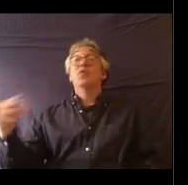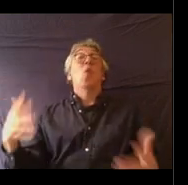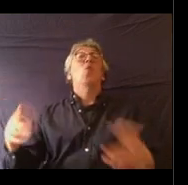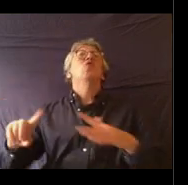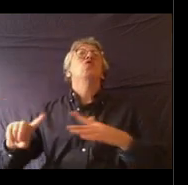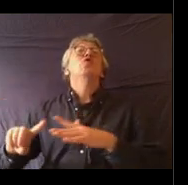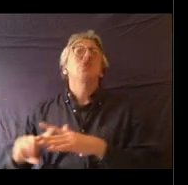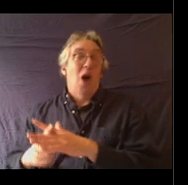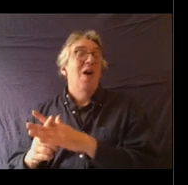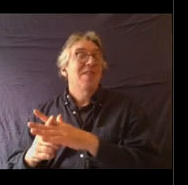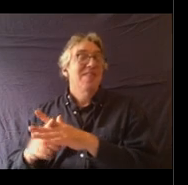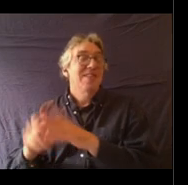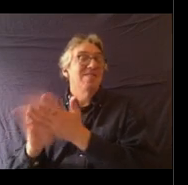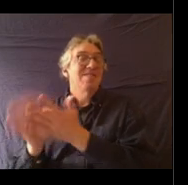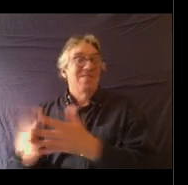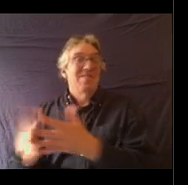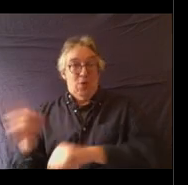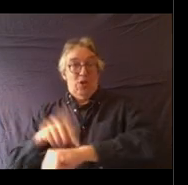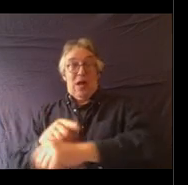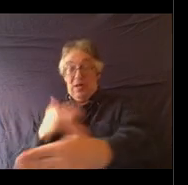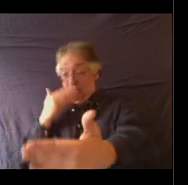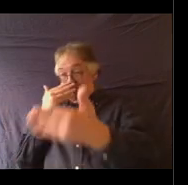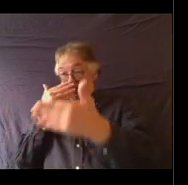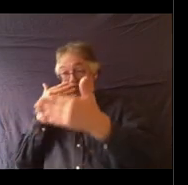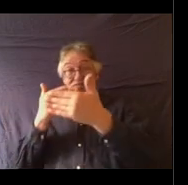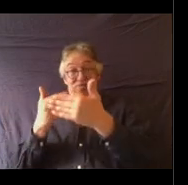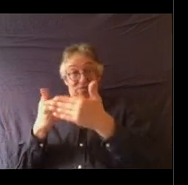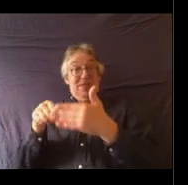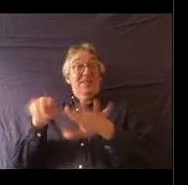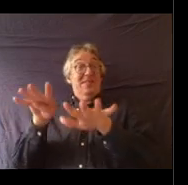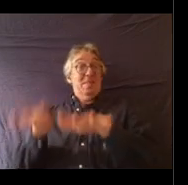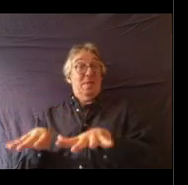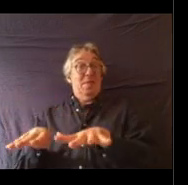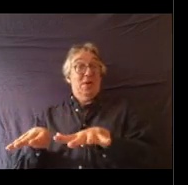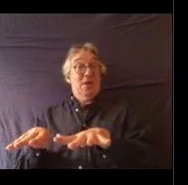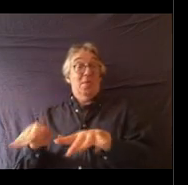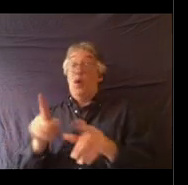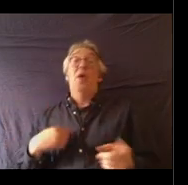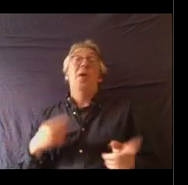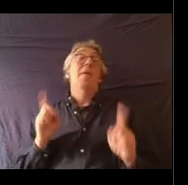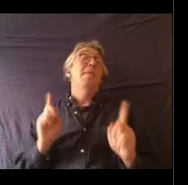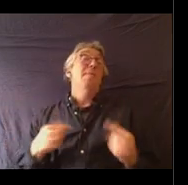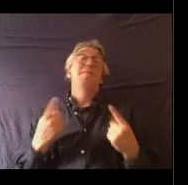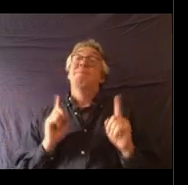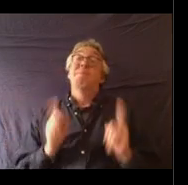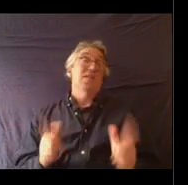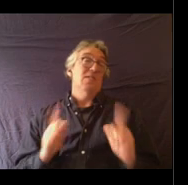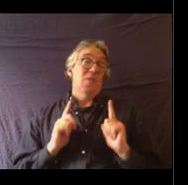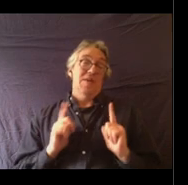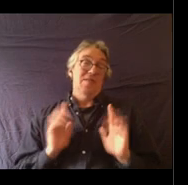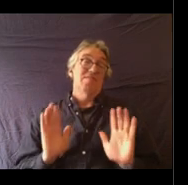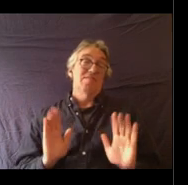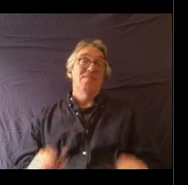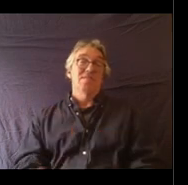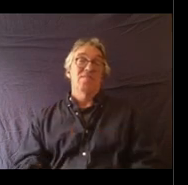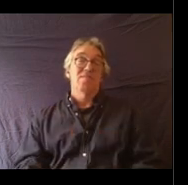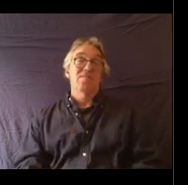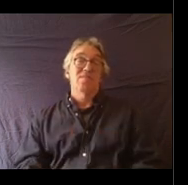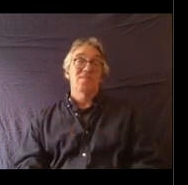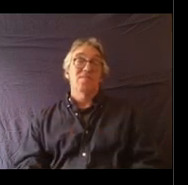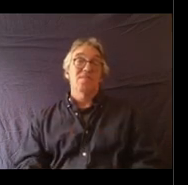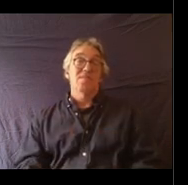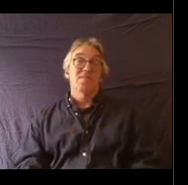because time is really running out, but we will have to wait. And then we